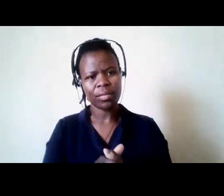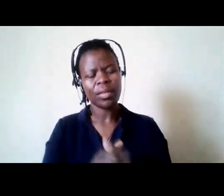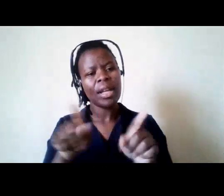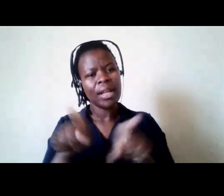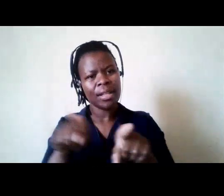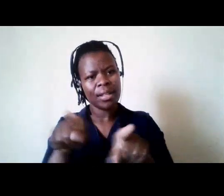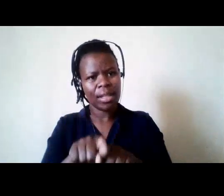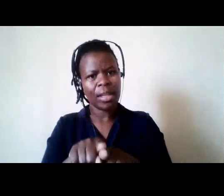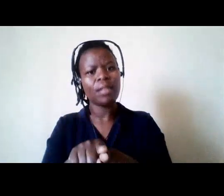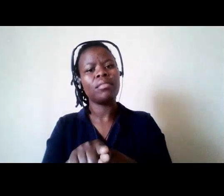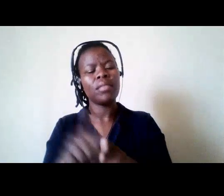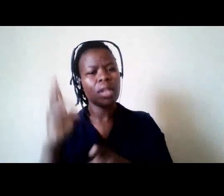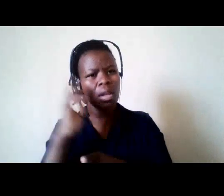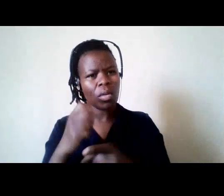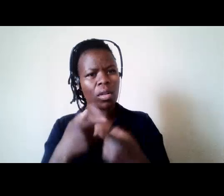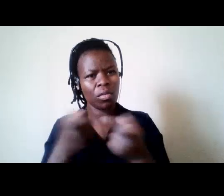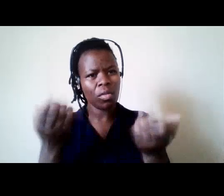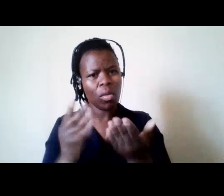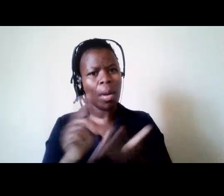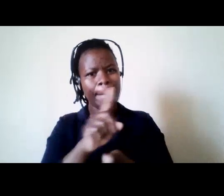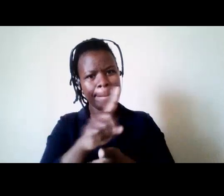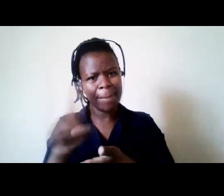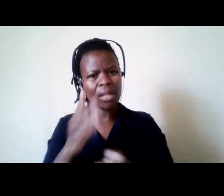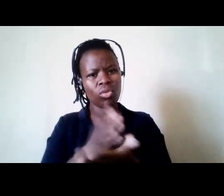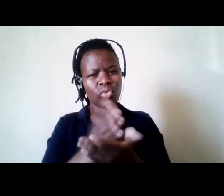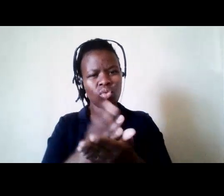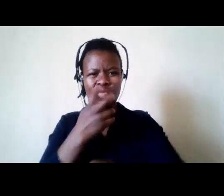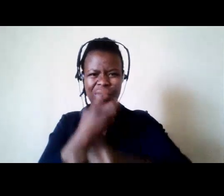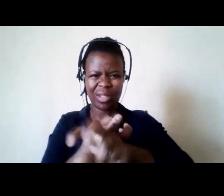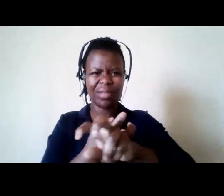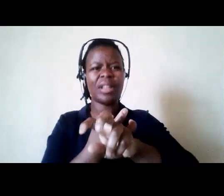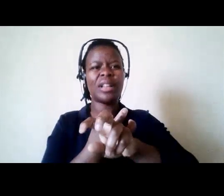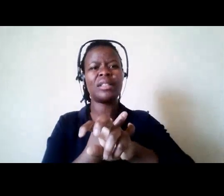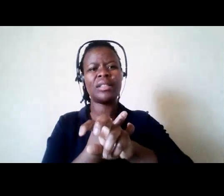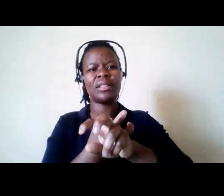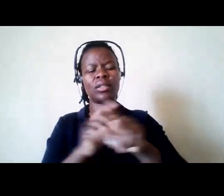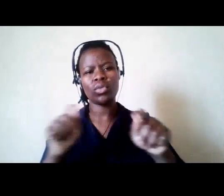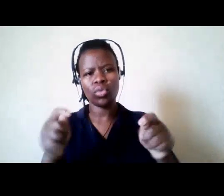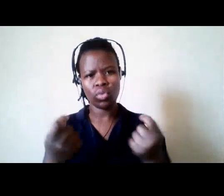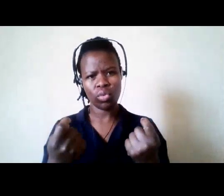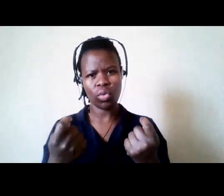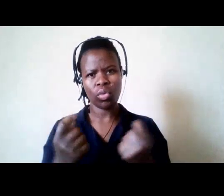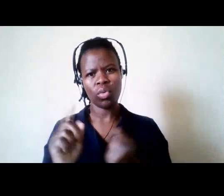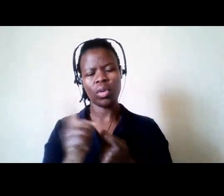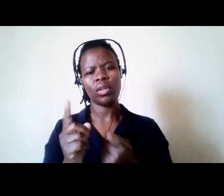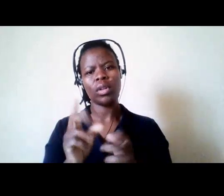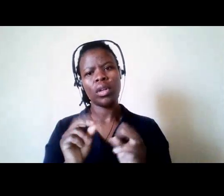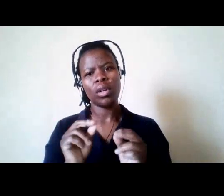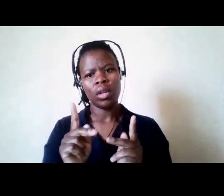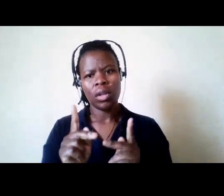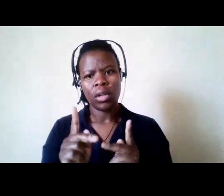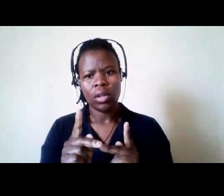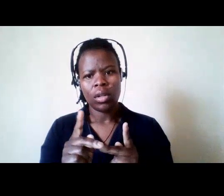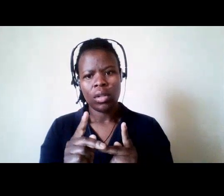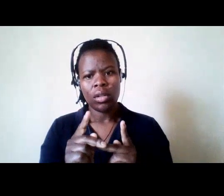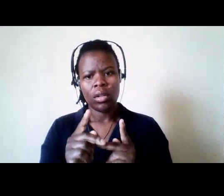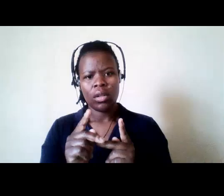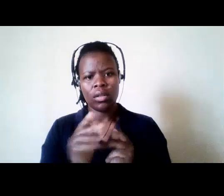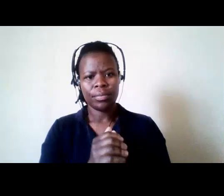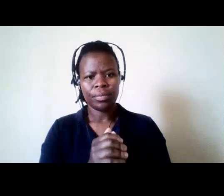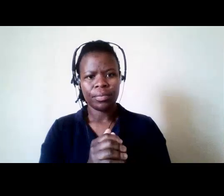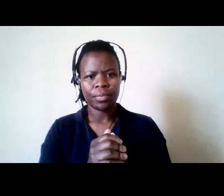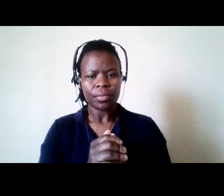it's quite difficult. So the short answer would be for myself, yes, it's just